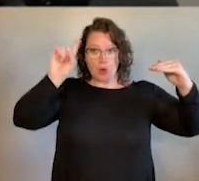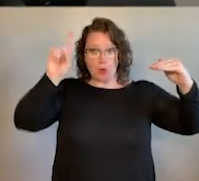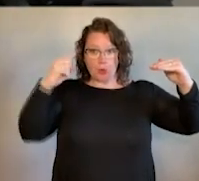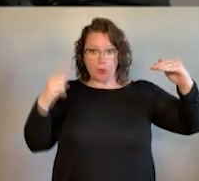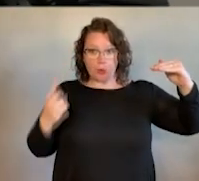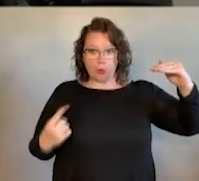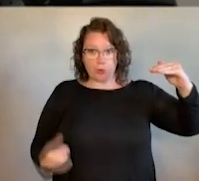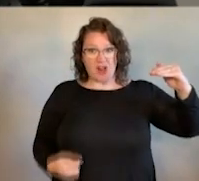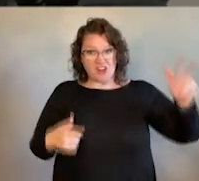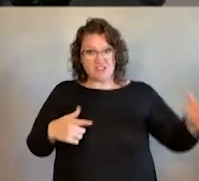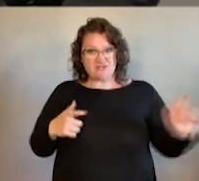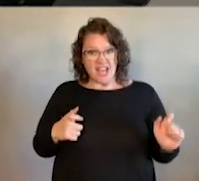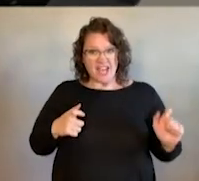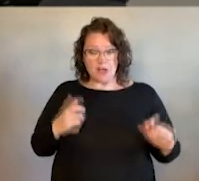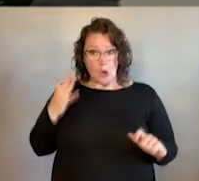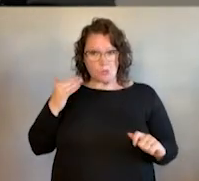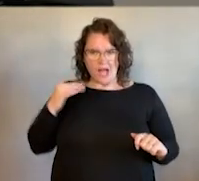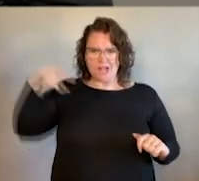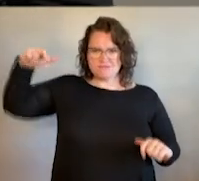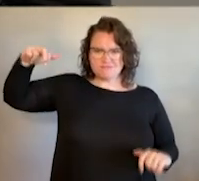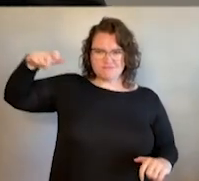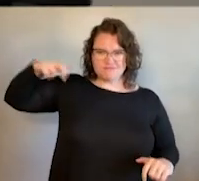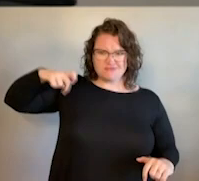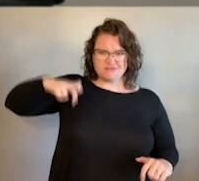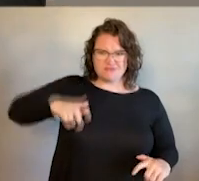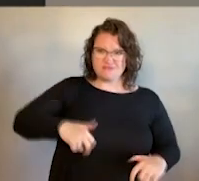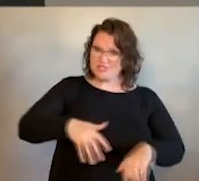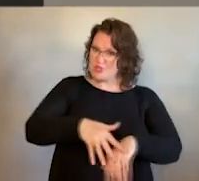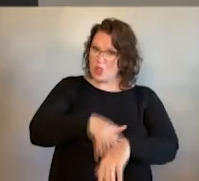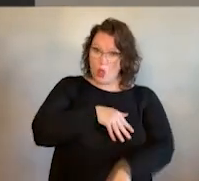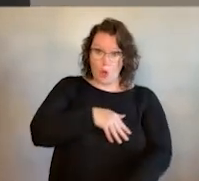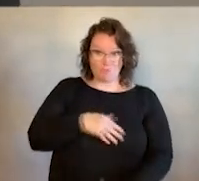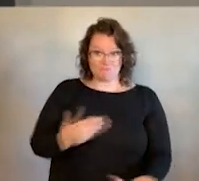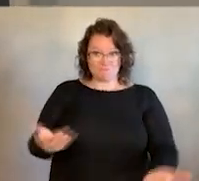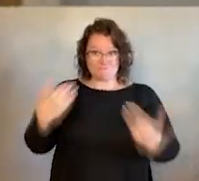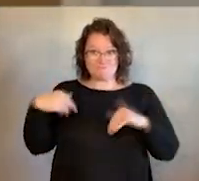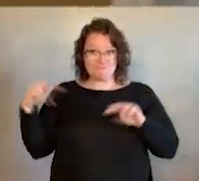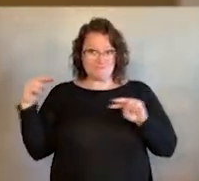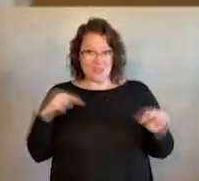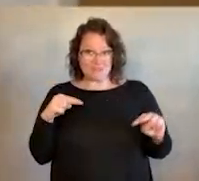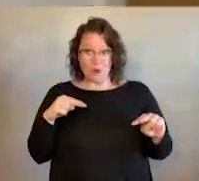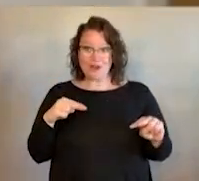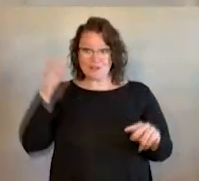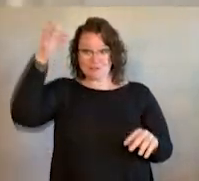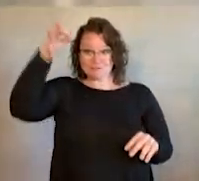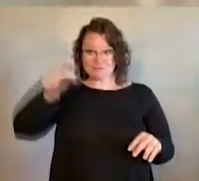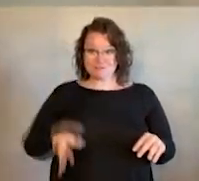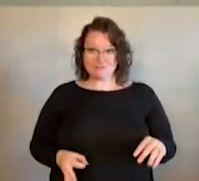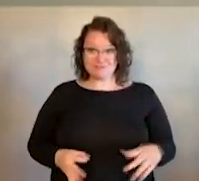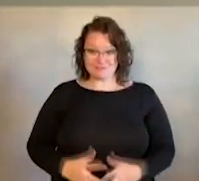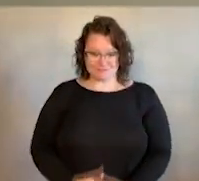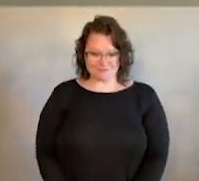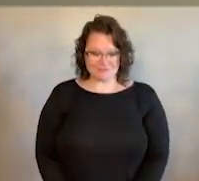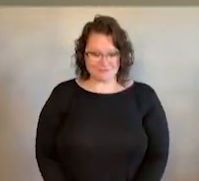in the middle of in the night if we get a call. And so we're going to go down the fire pole and show you how that works.